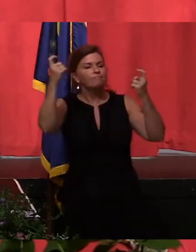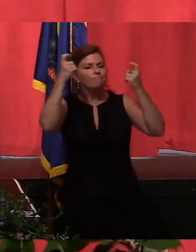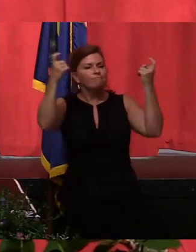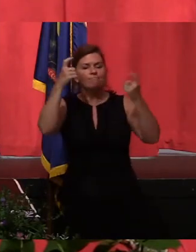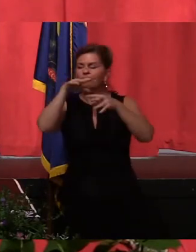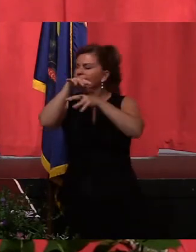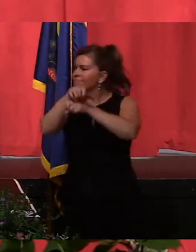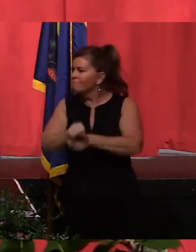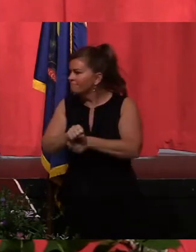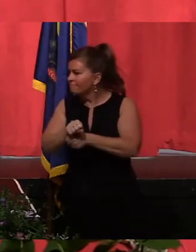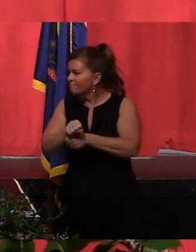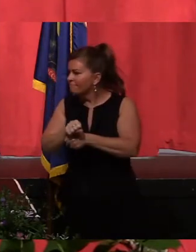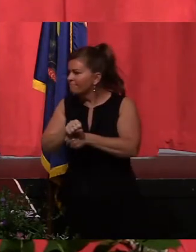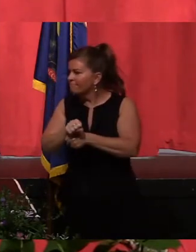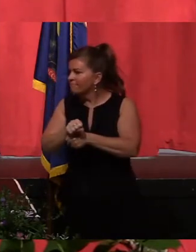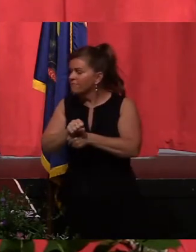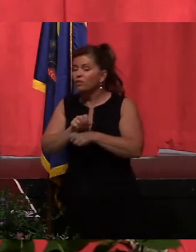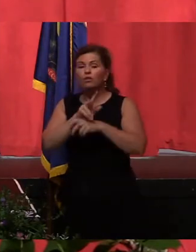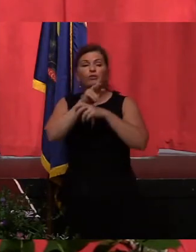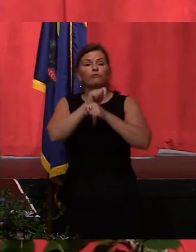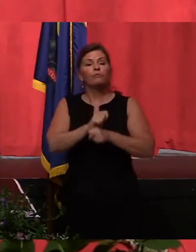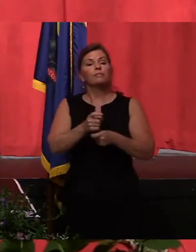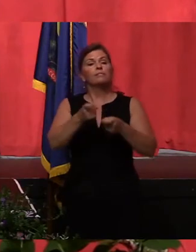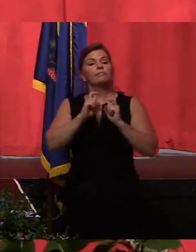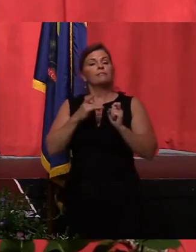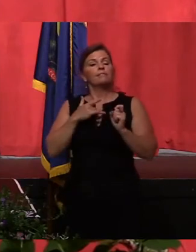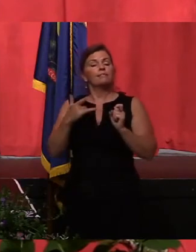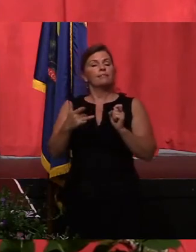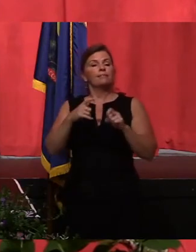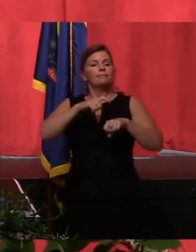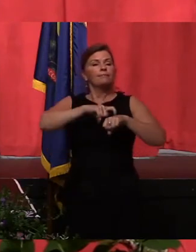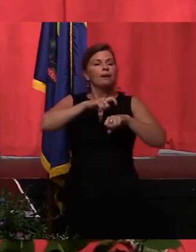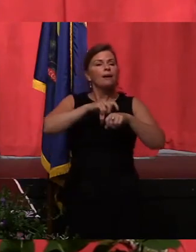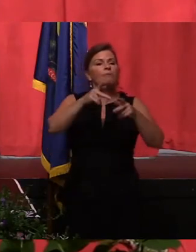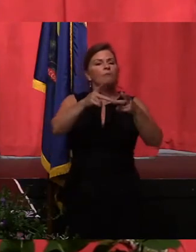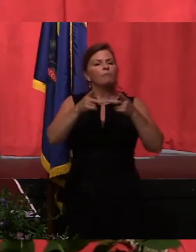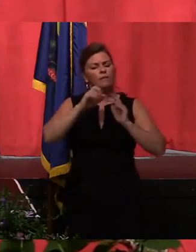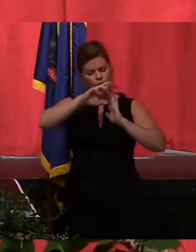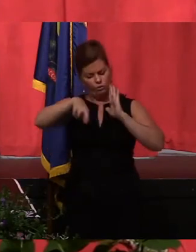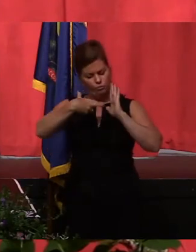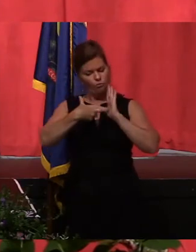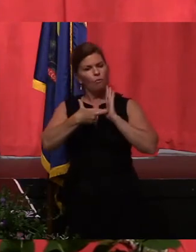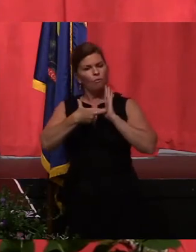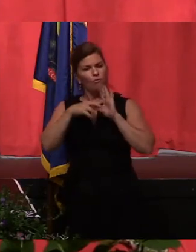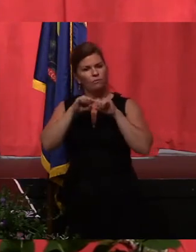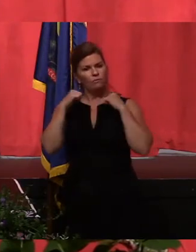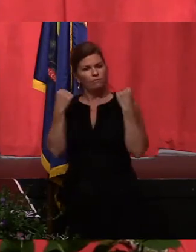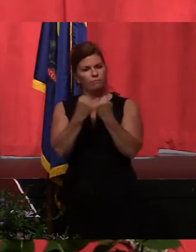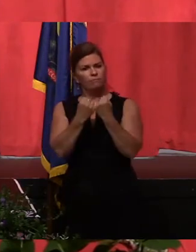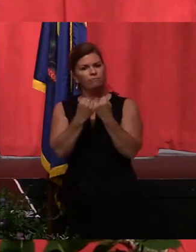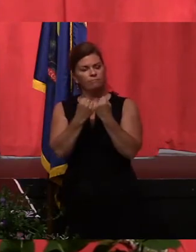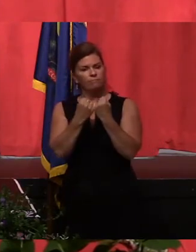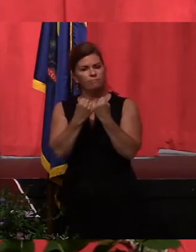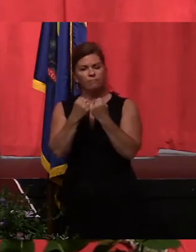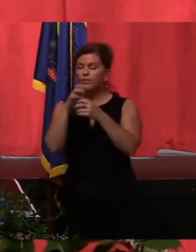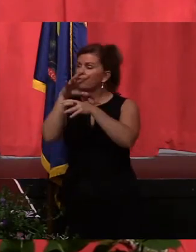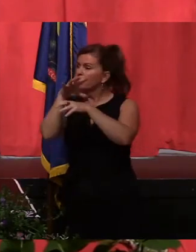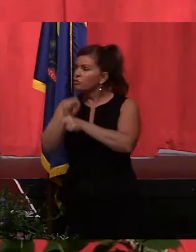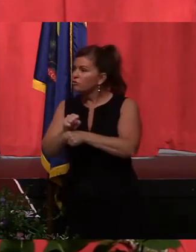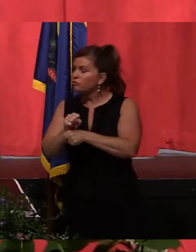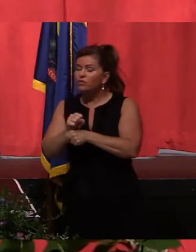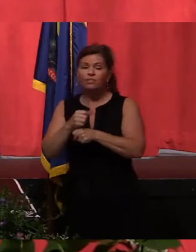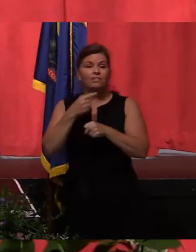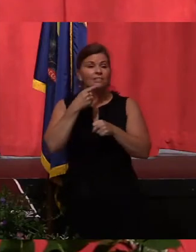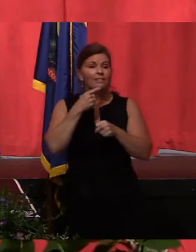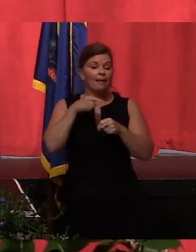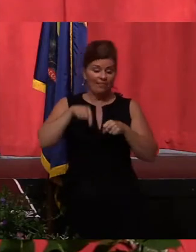Traditions give us a sense of our place in time and our role in society. Traditions mark the passage from one